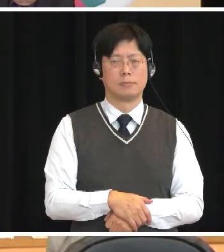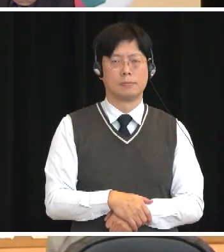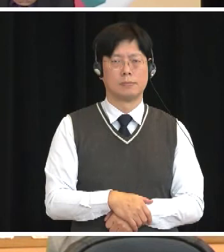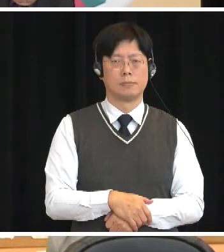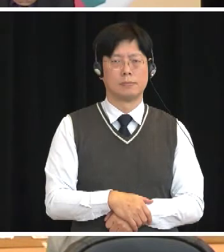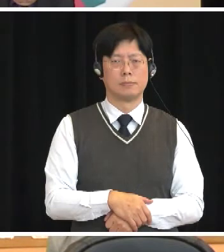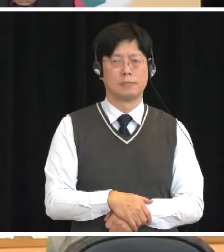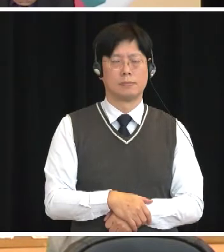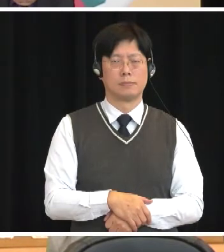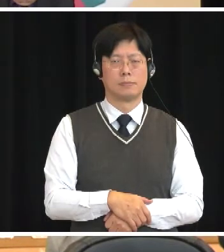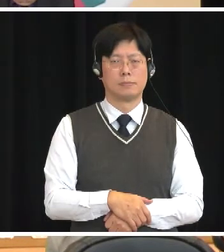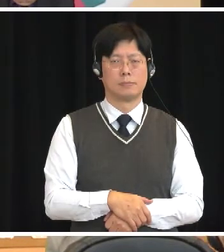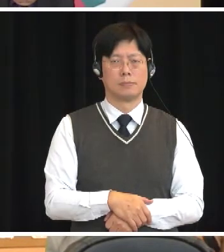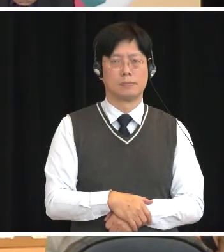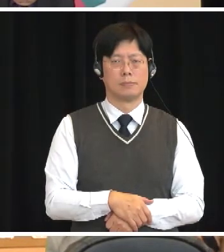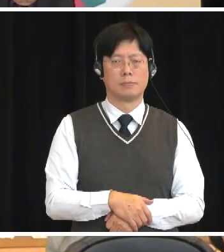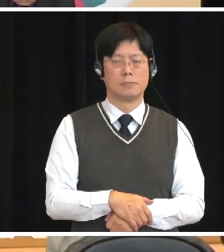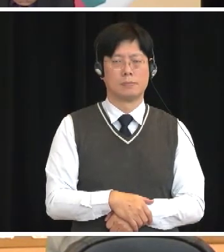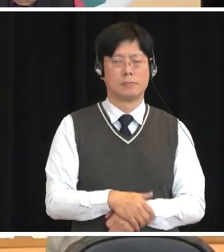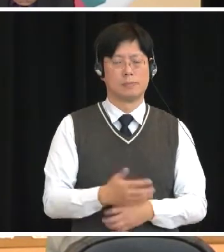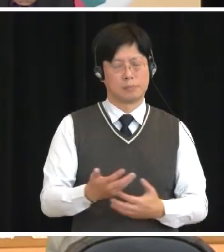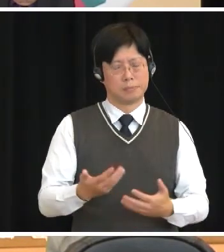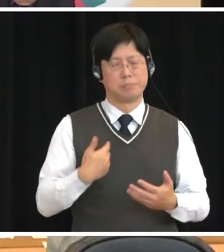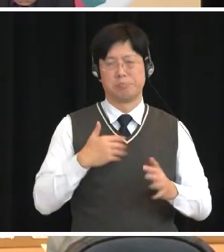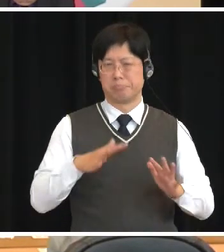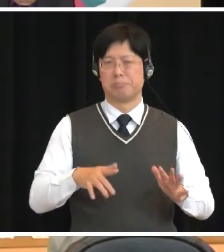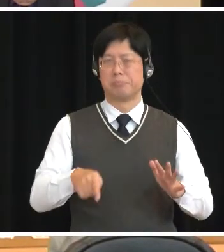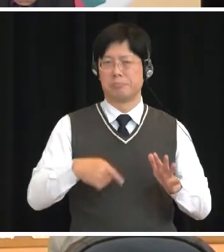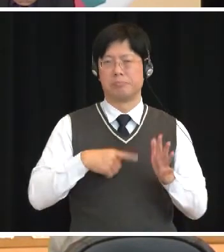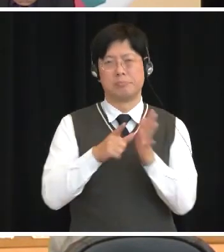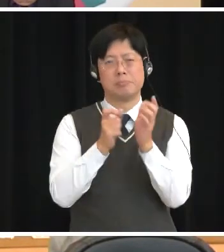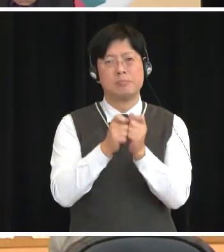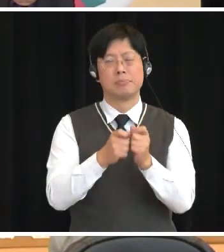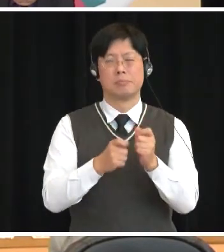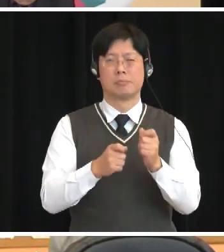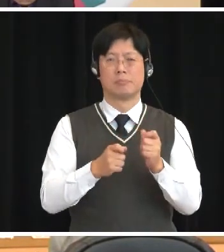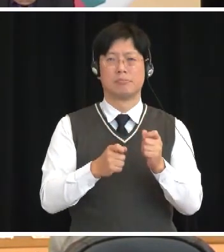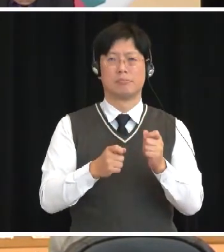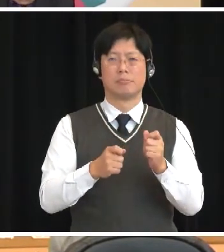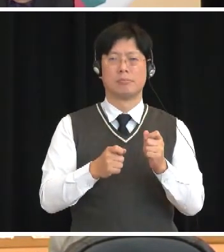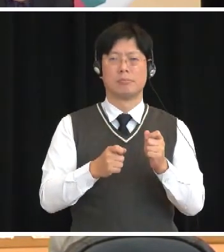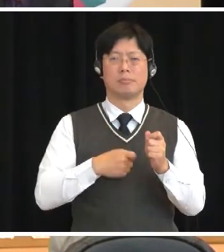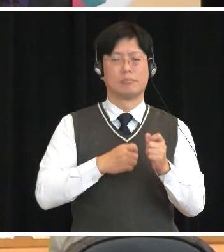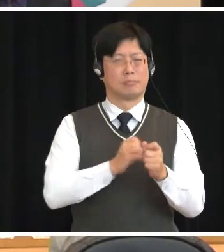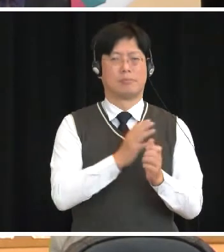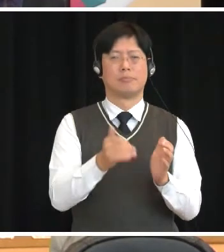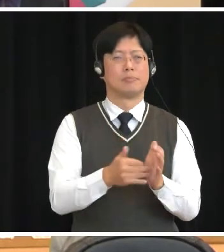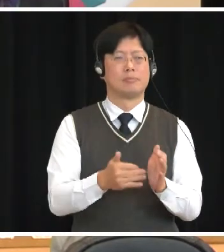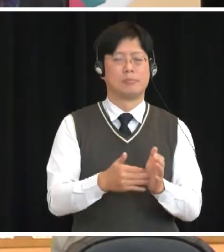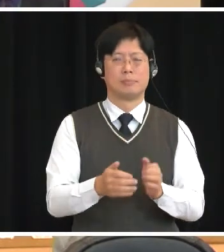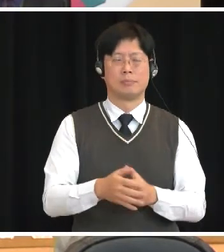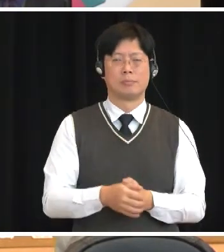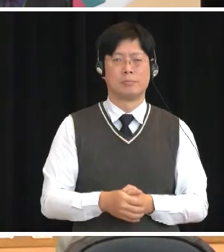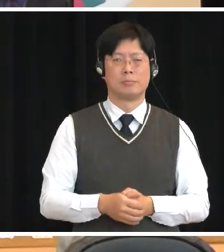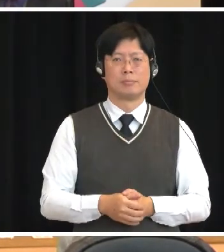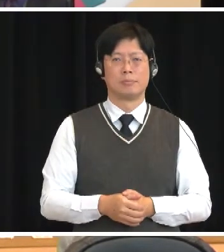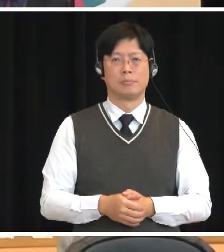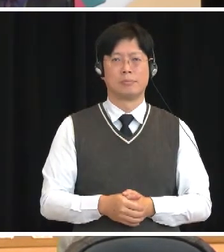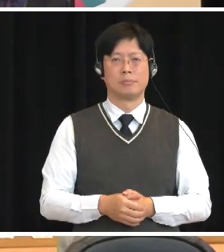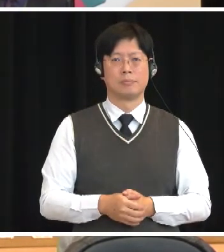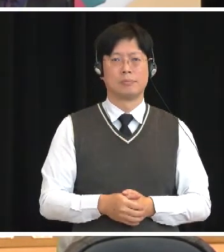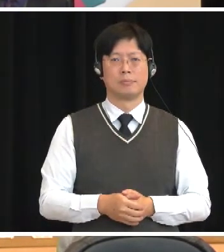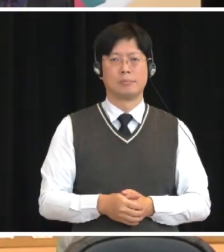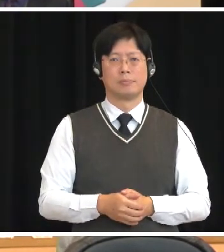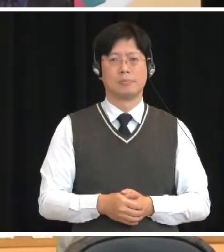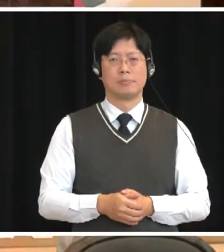No, we are going to terminate this part because we take a short break and then we continue